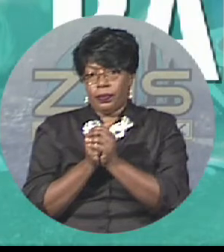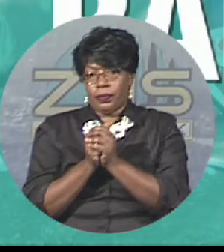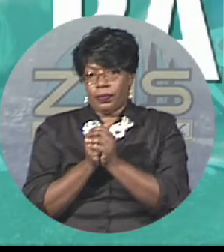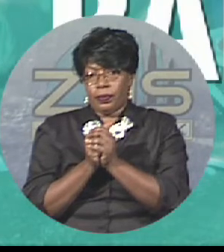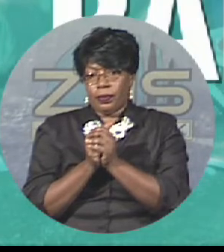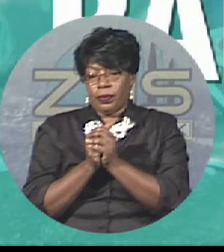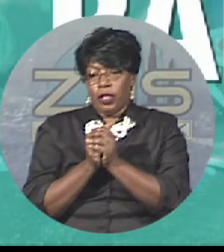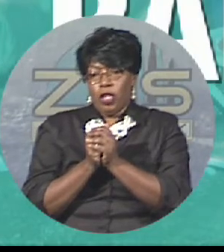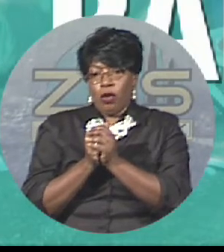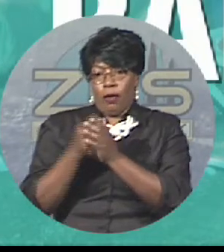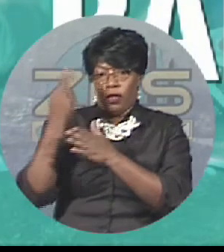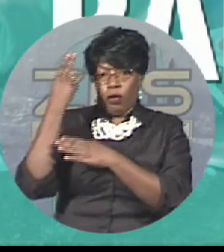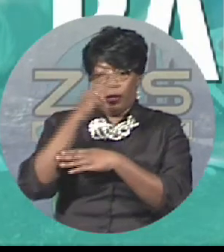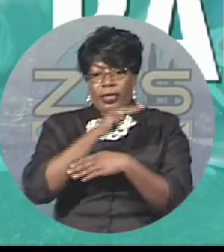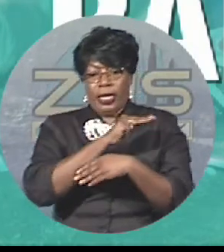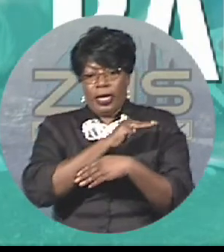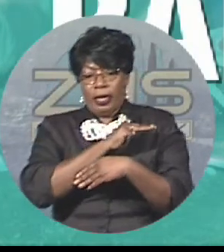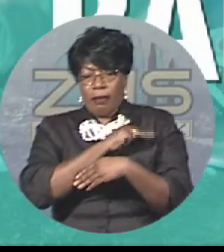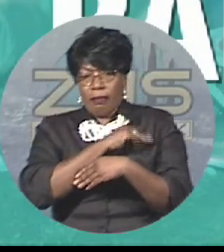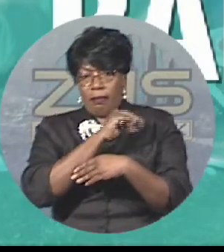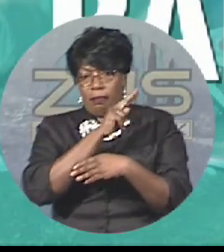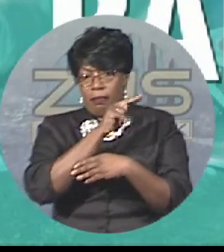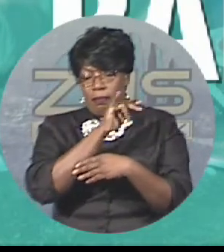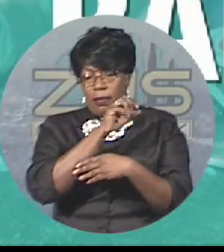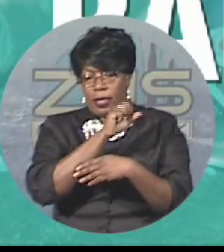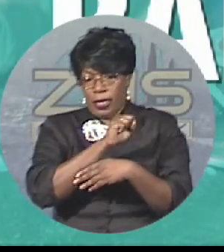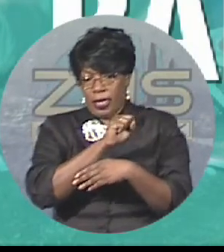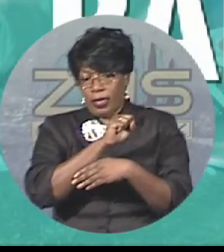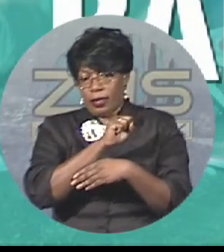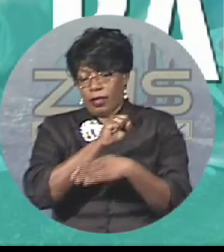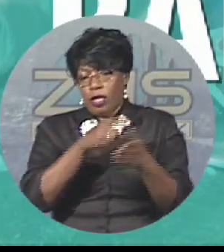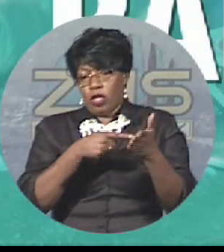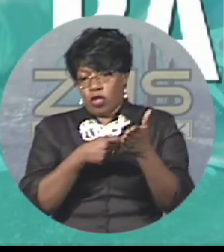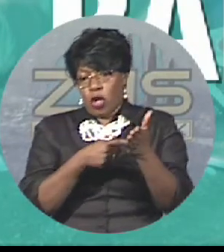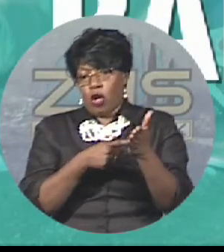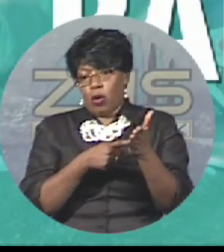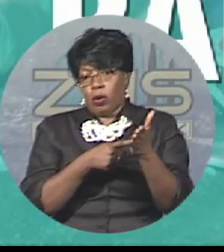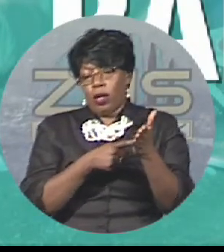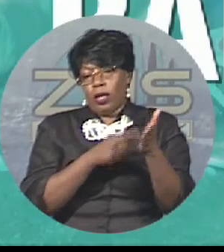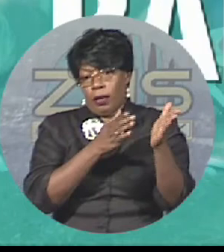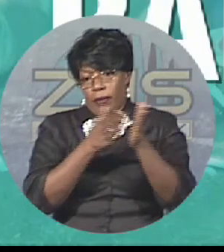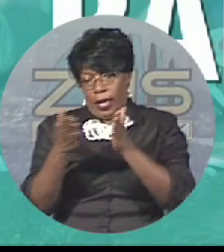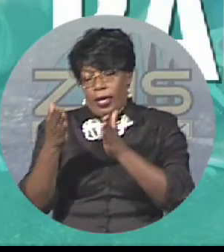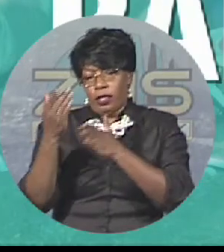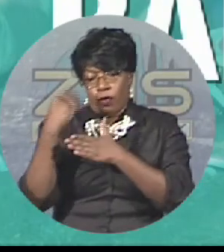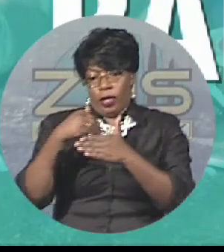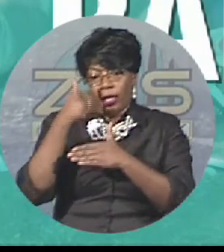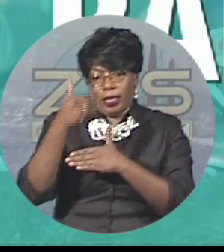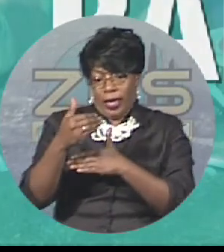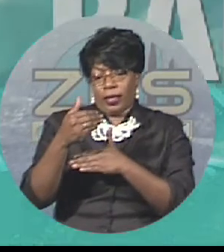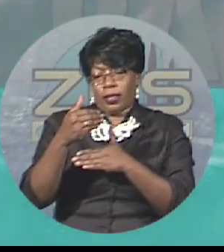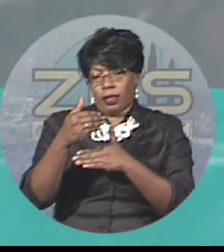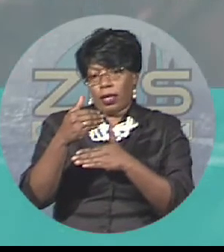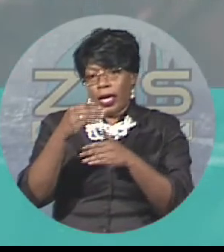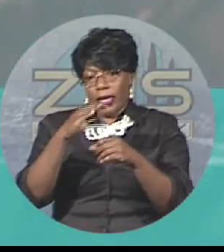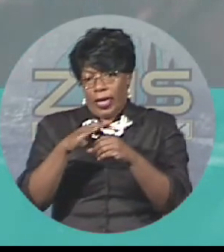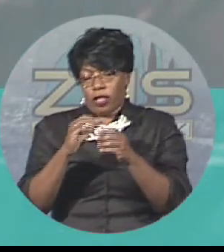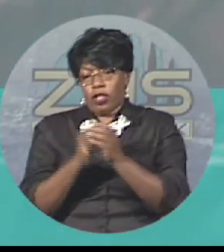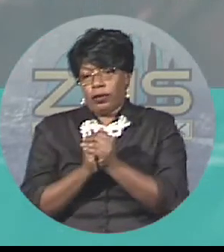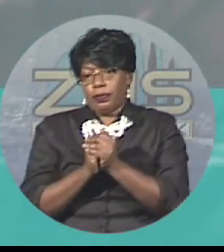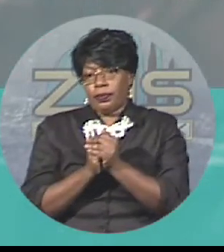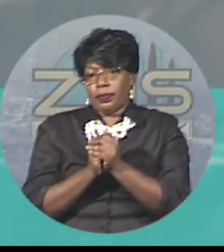Hubert Minnis also outlined the party's plans for the constituency if successful in the next general election. The